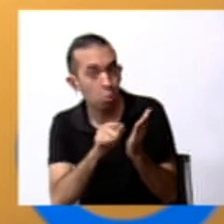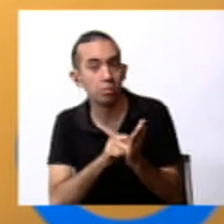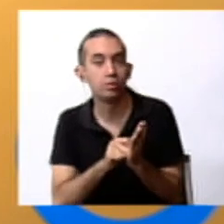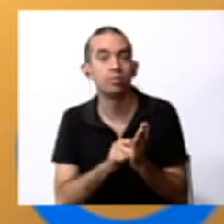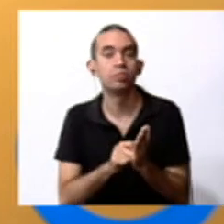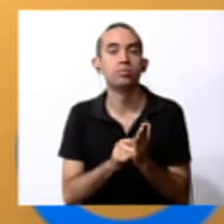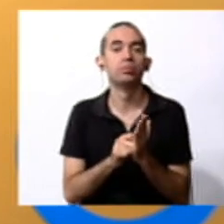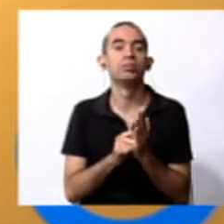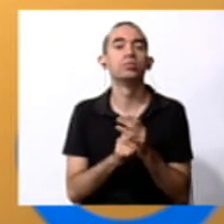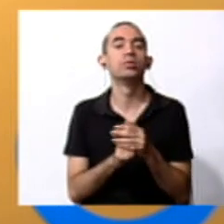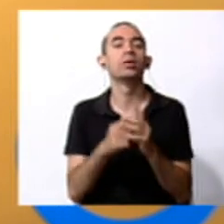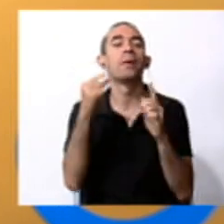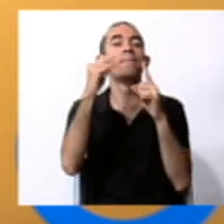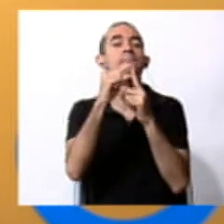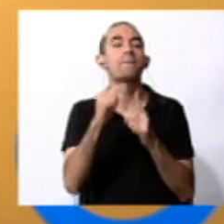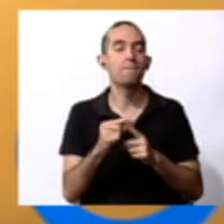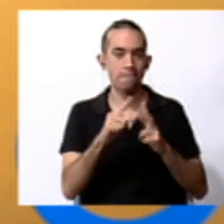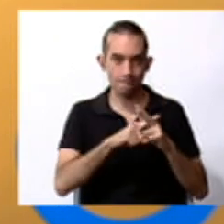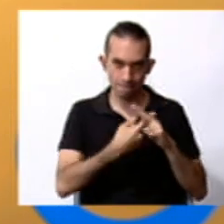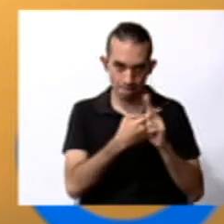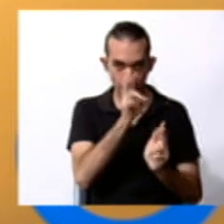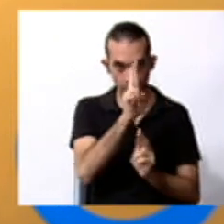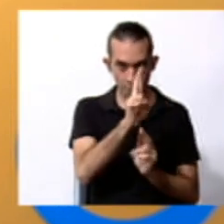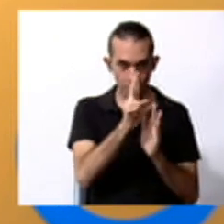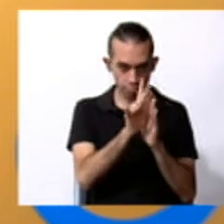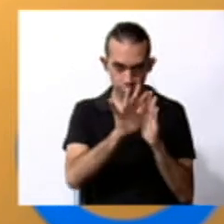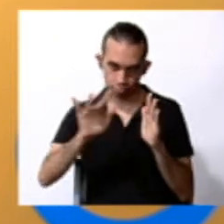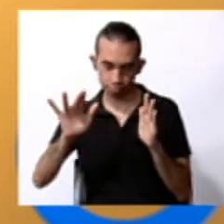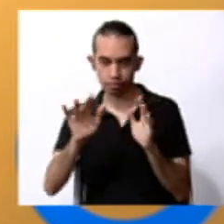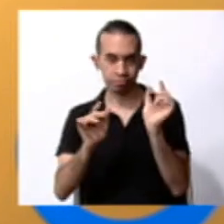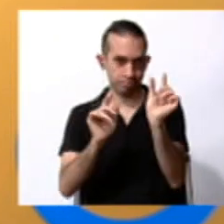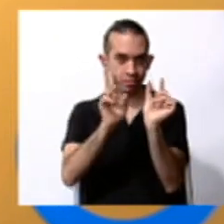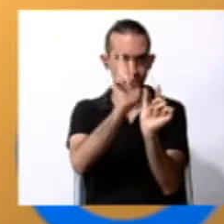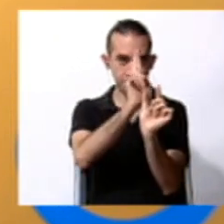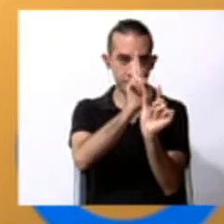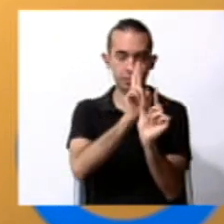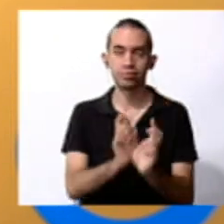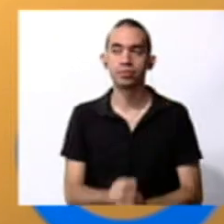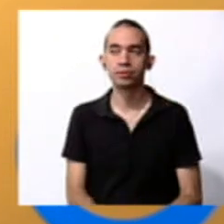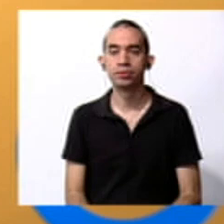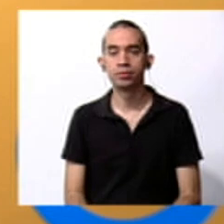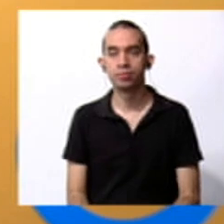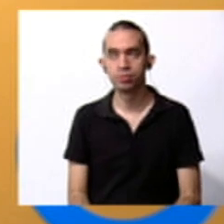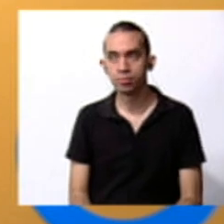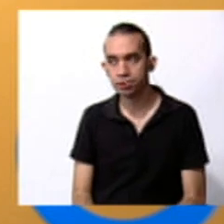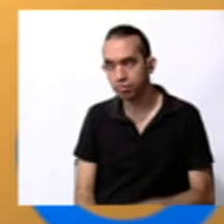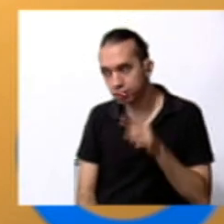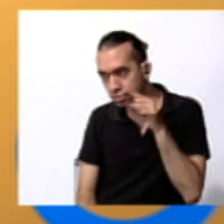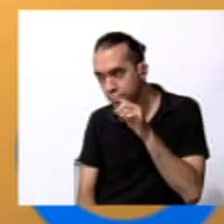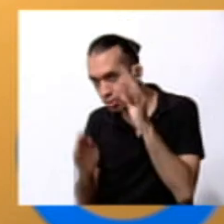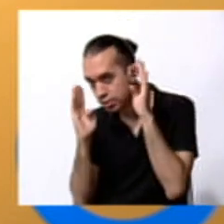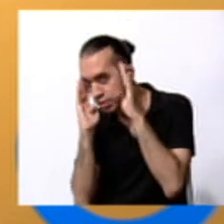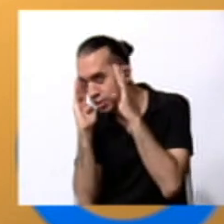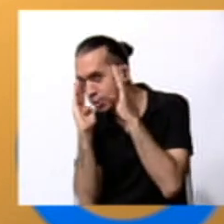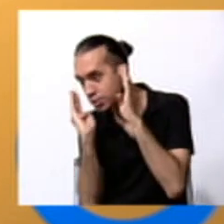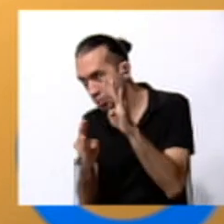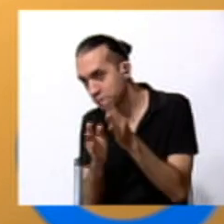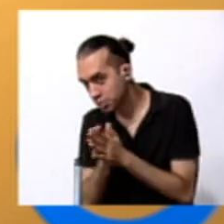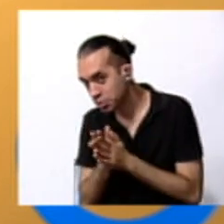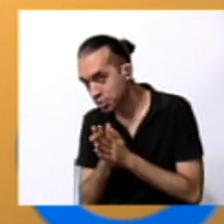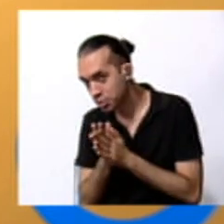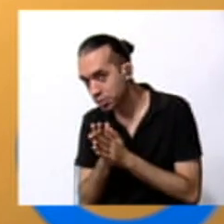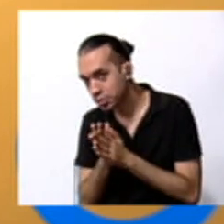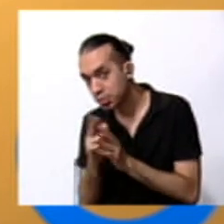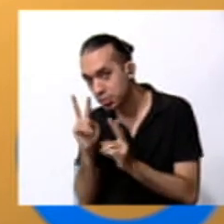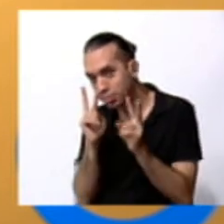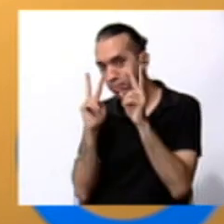write words that begin with letter R. Zoe, pay attention to those words. Let's watch